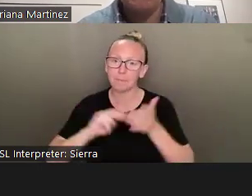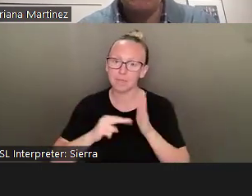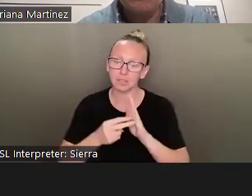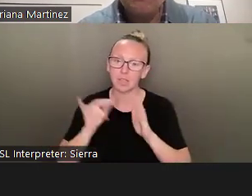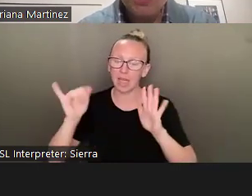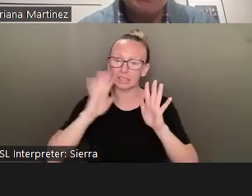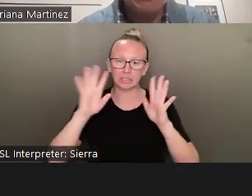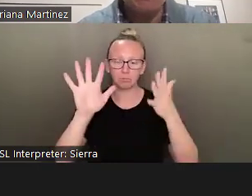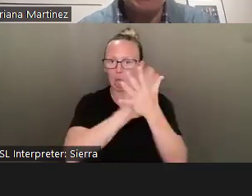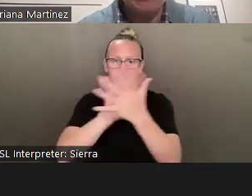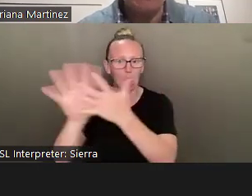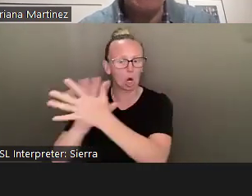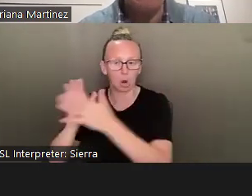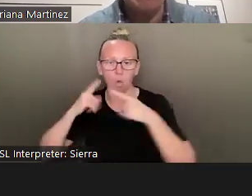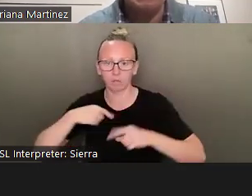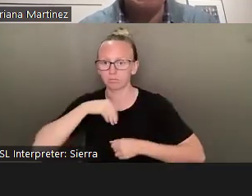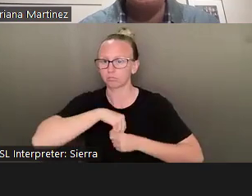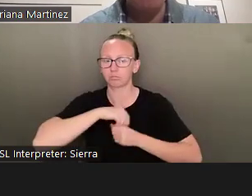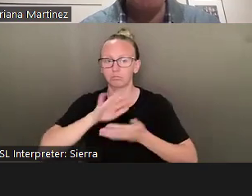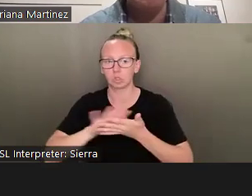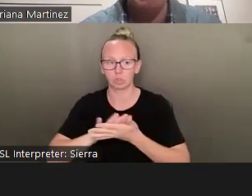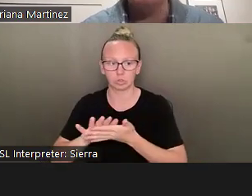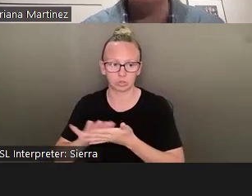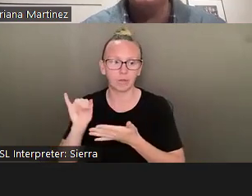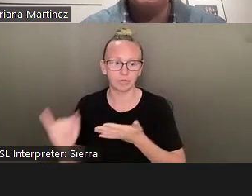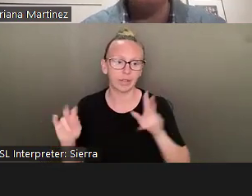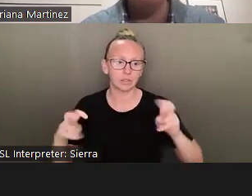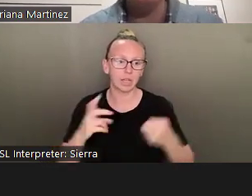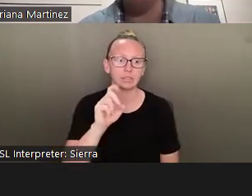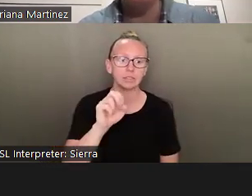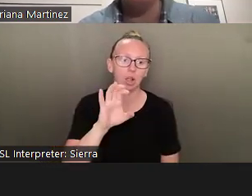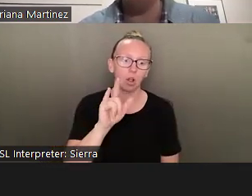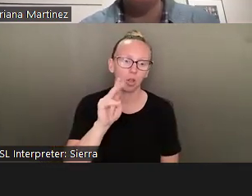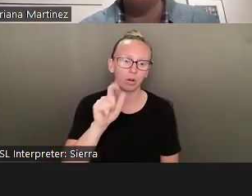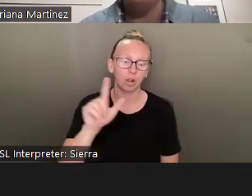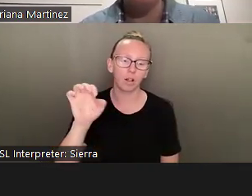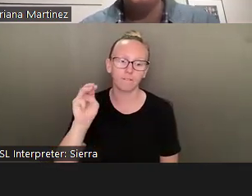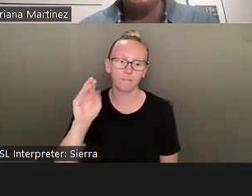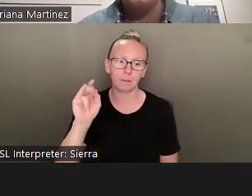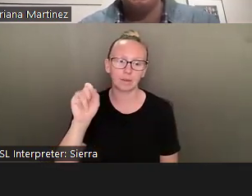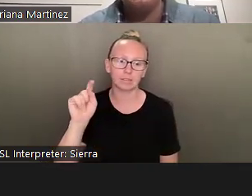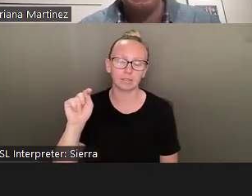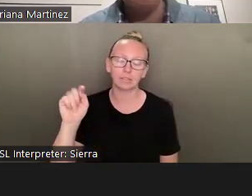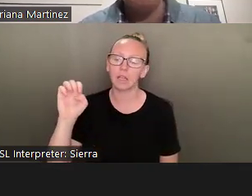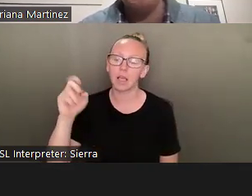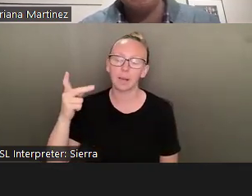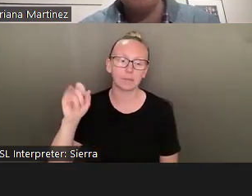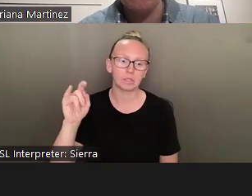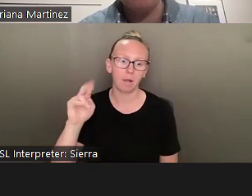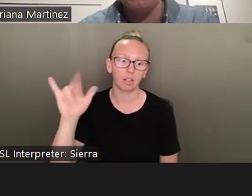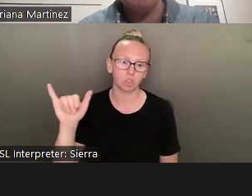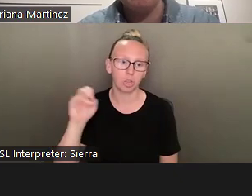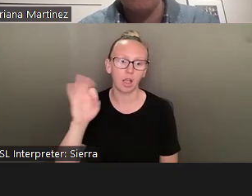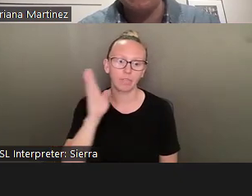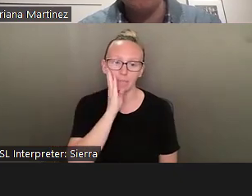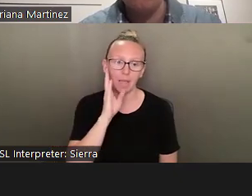here." And this is from a decolonial feminist epistemology of the bed, a compendium incomplete of sick and disabled queer